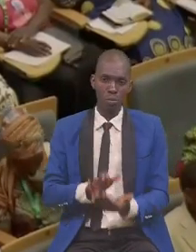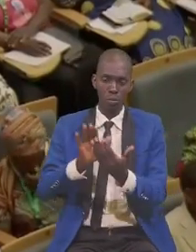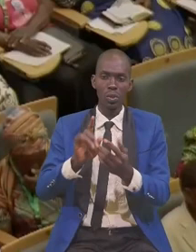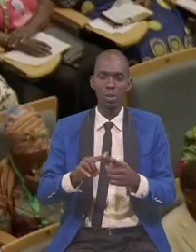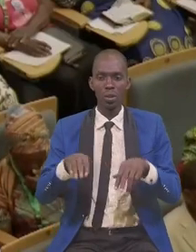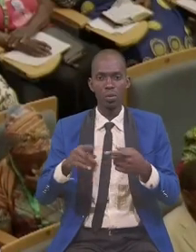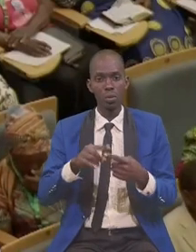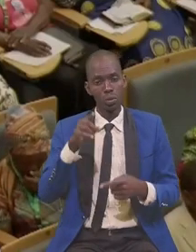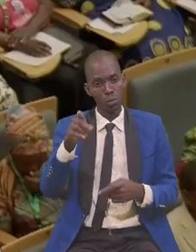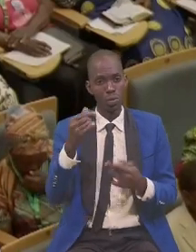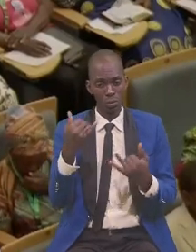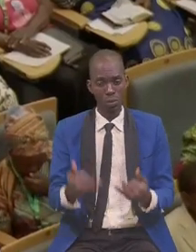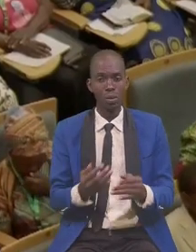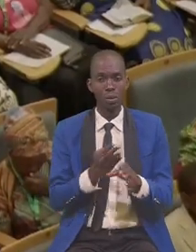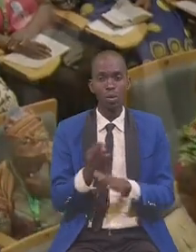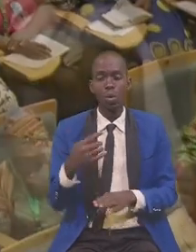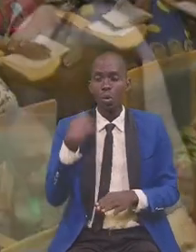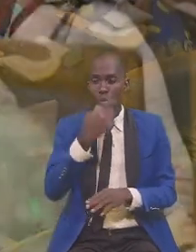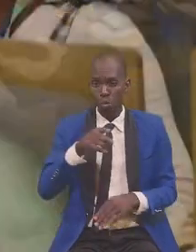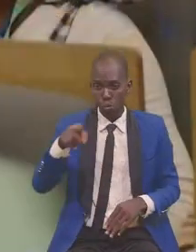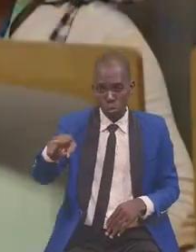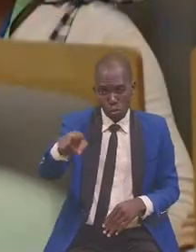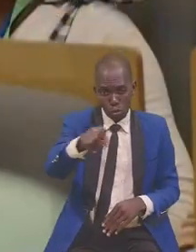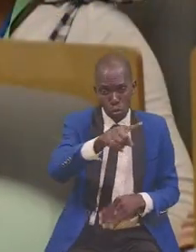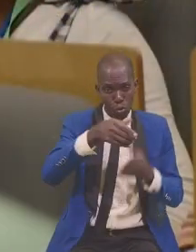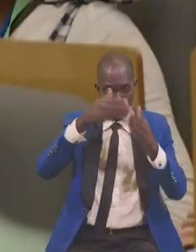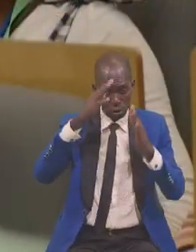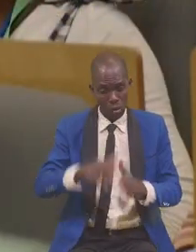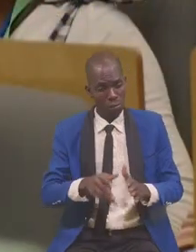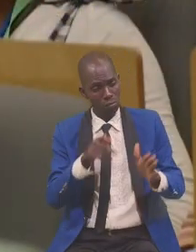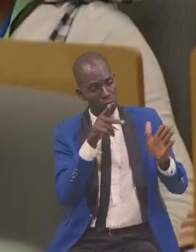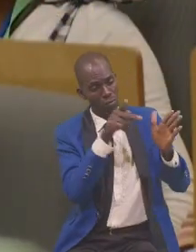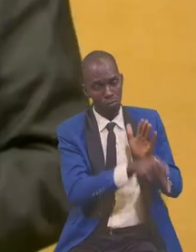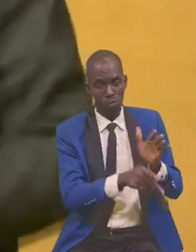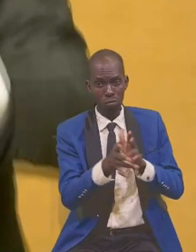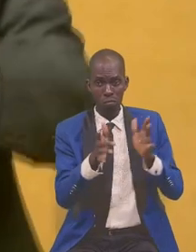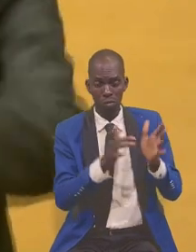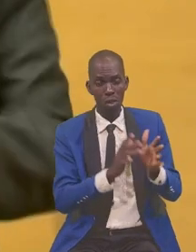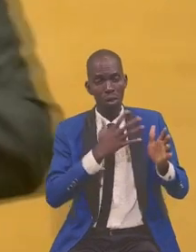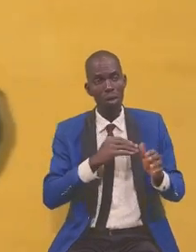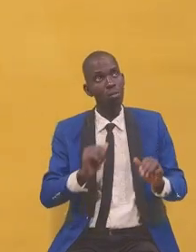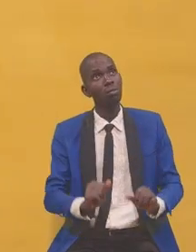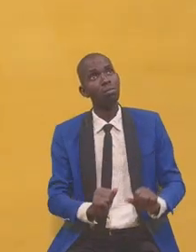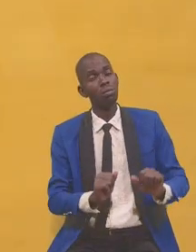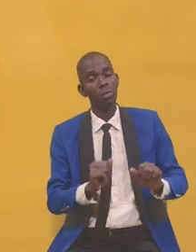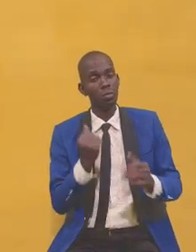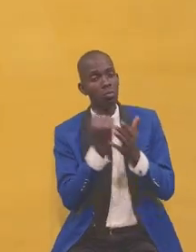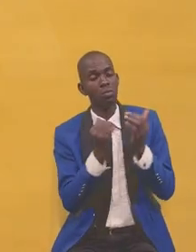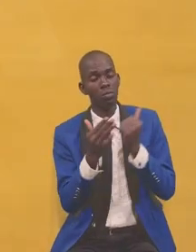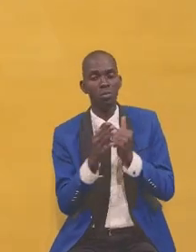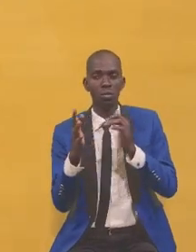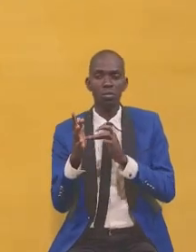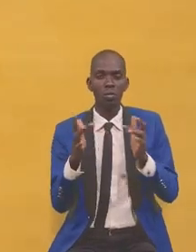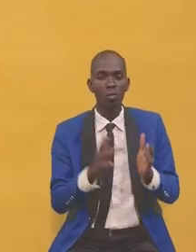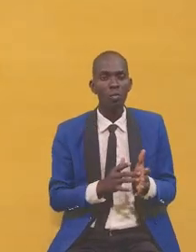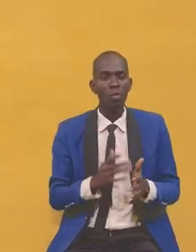says, whom ye slew and hanged on a tree. Then in verse 31, it says, him